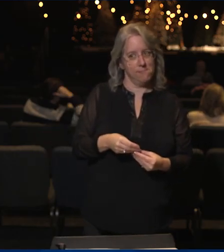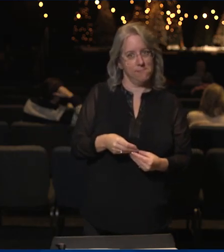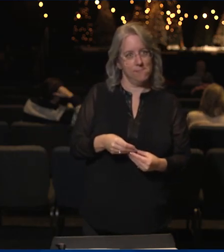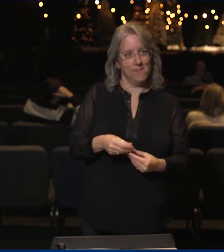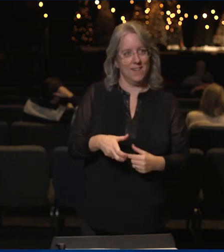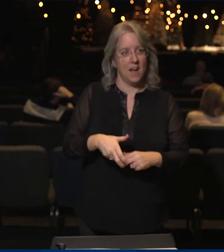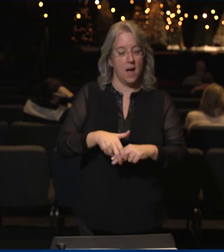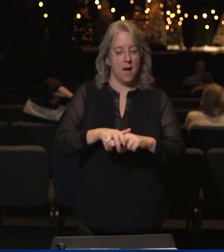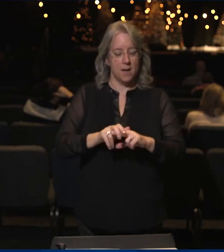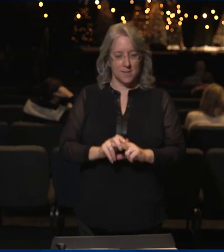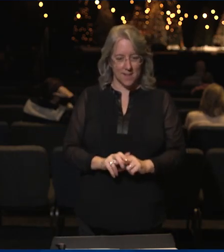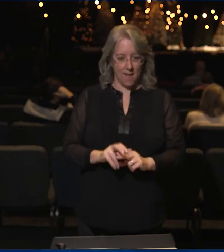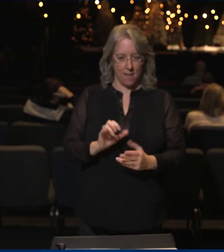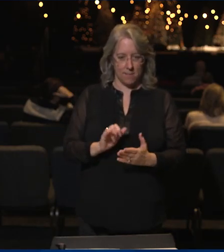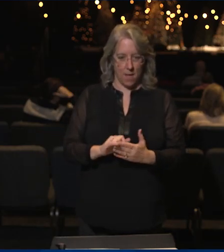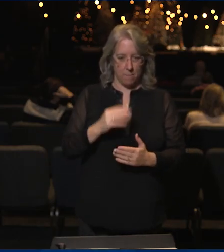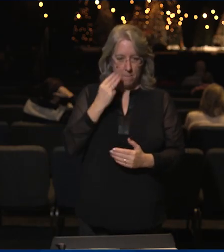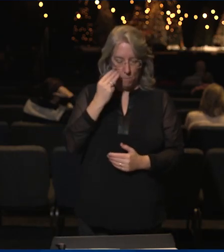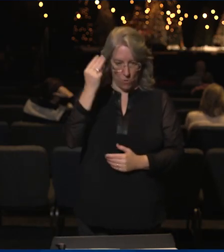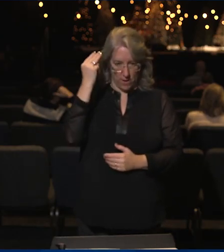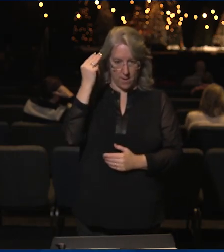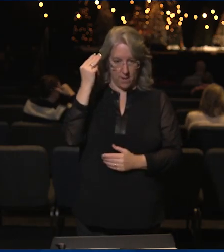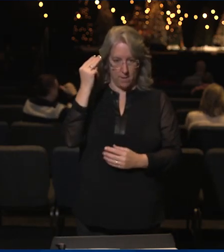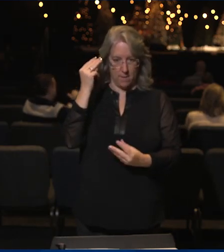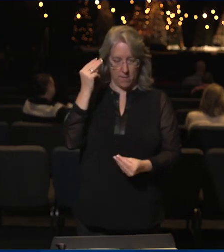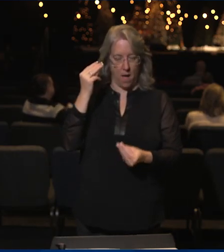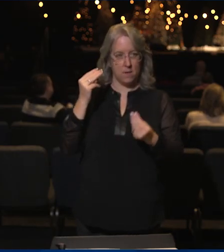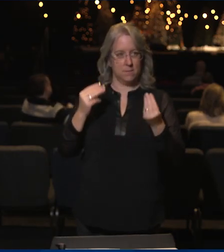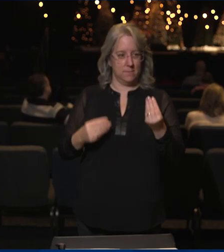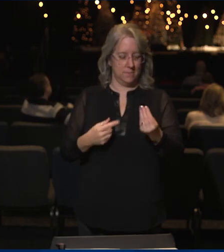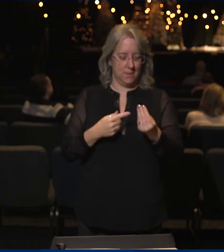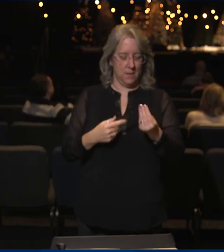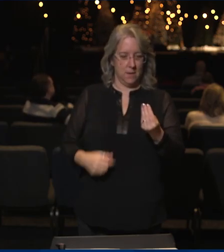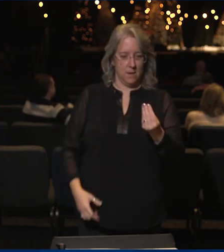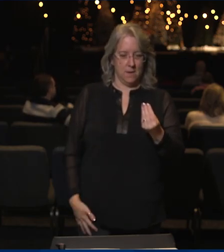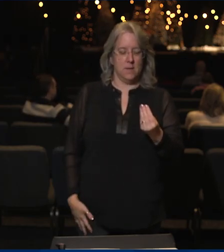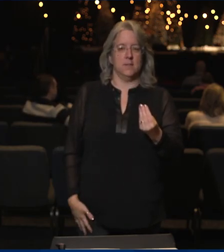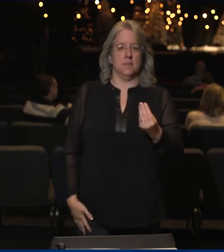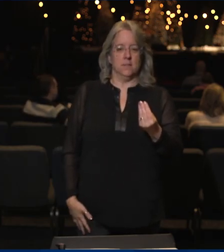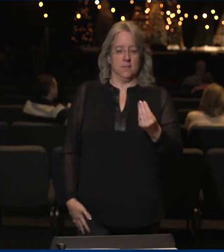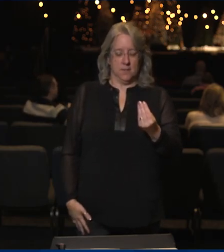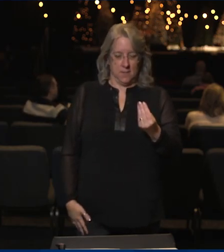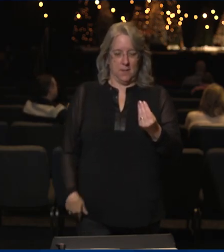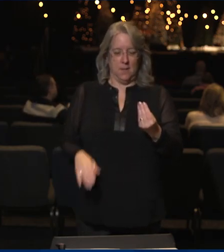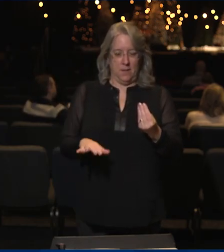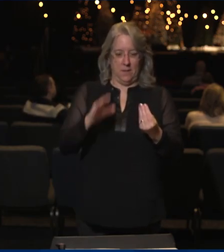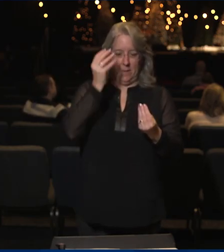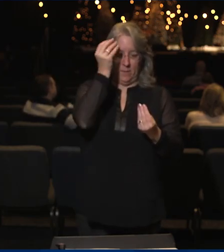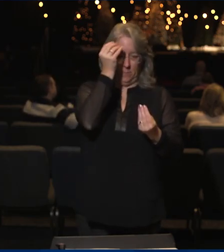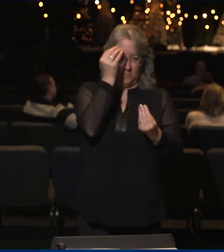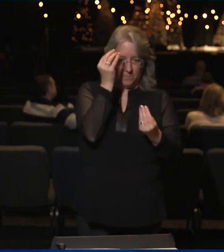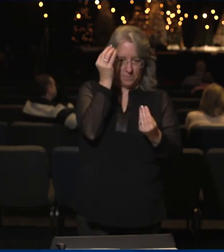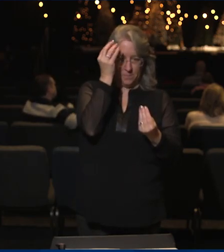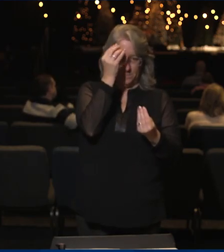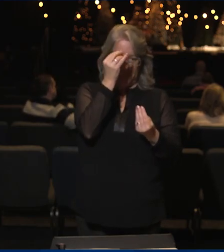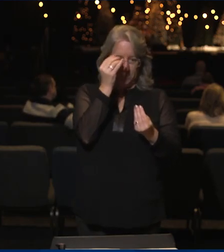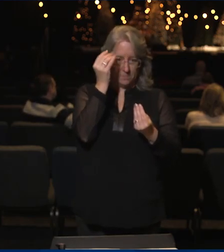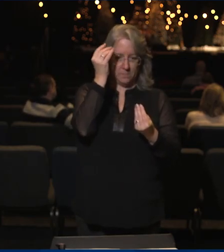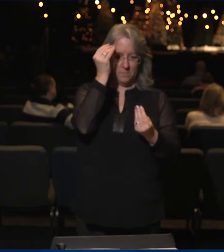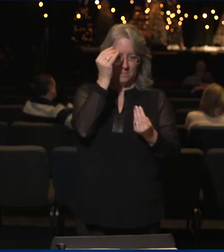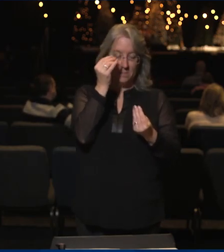memory of that. That was the memory that I came to this morning, and I sat with it. And I began